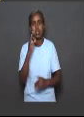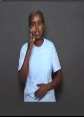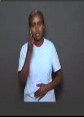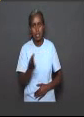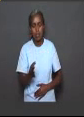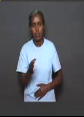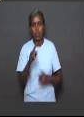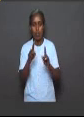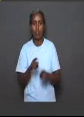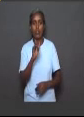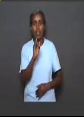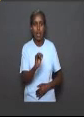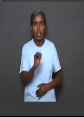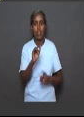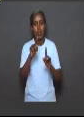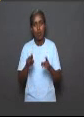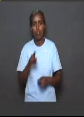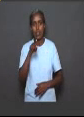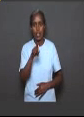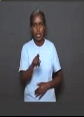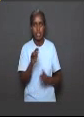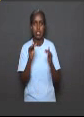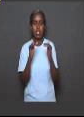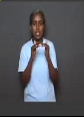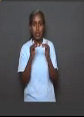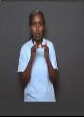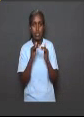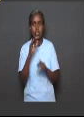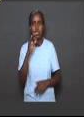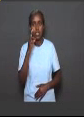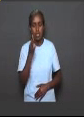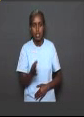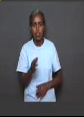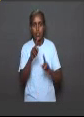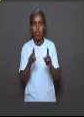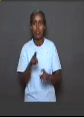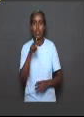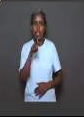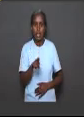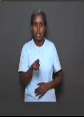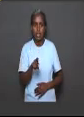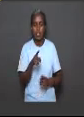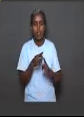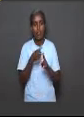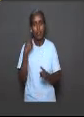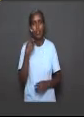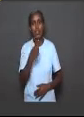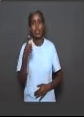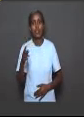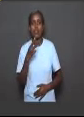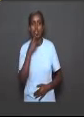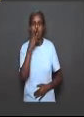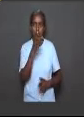of I of x equals f of x for every